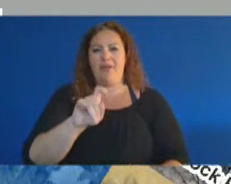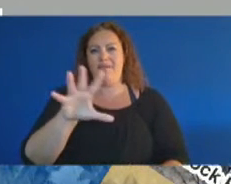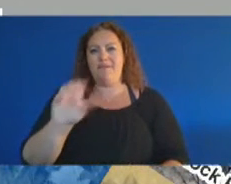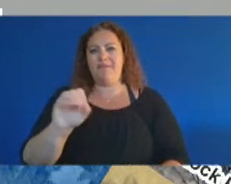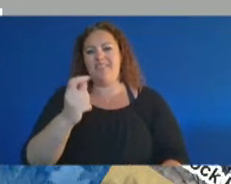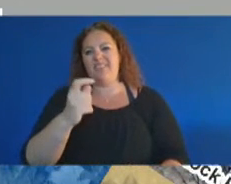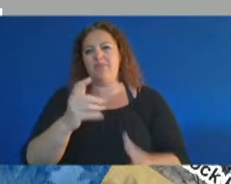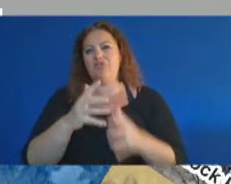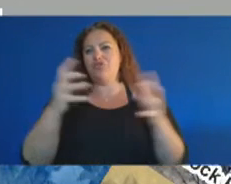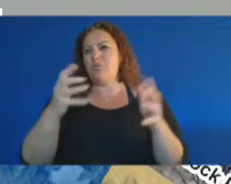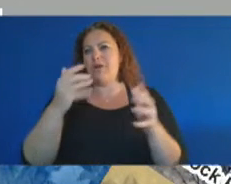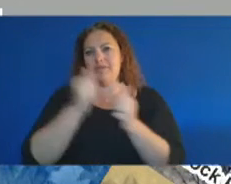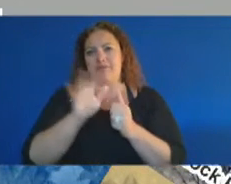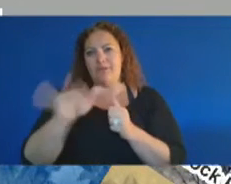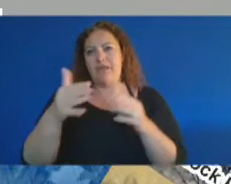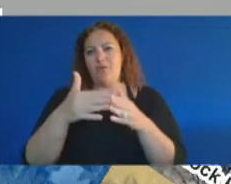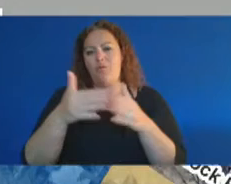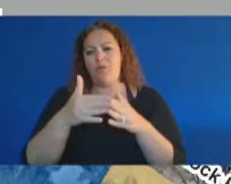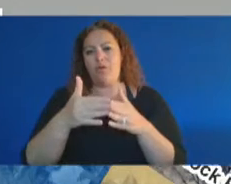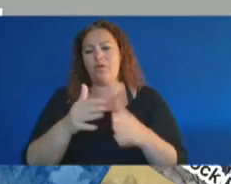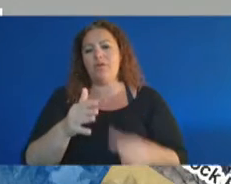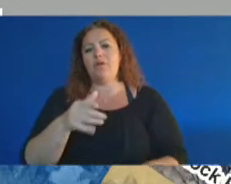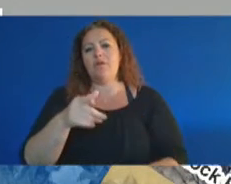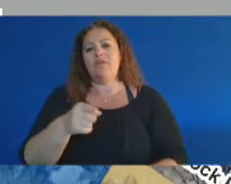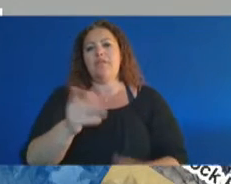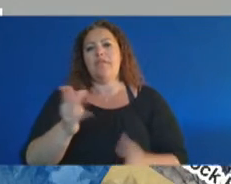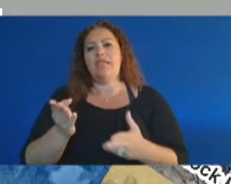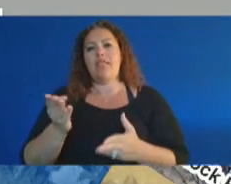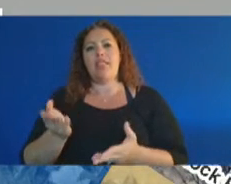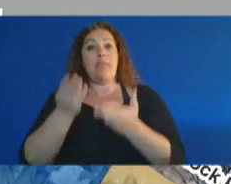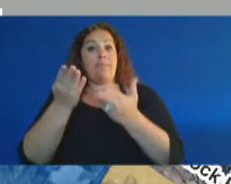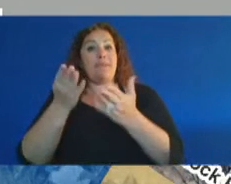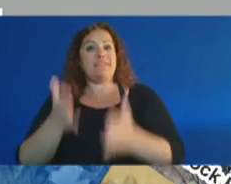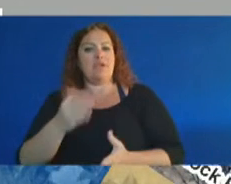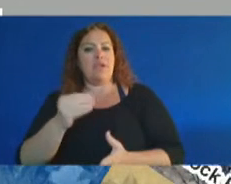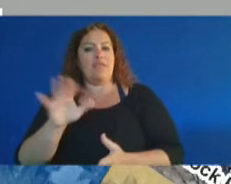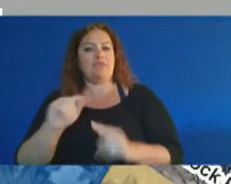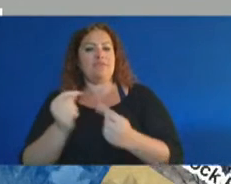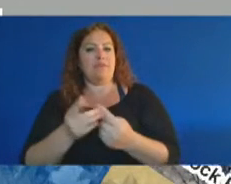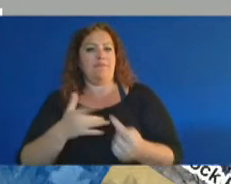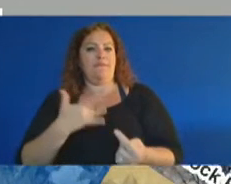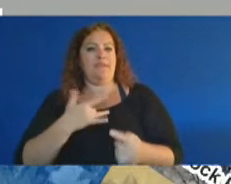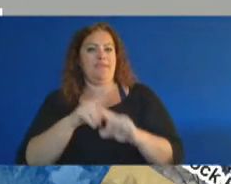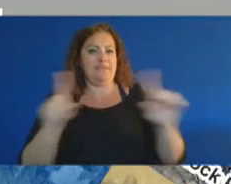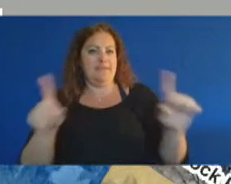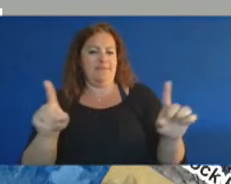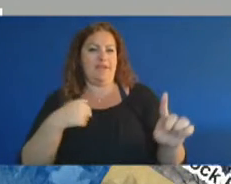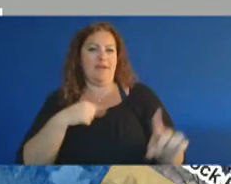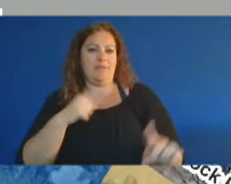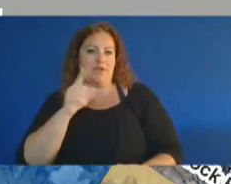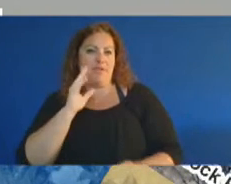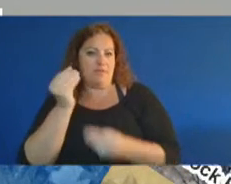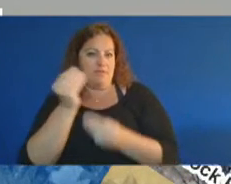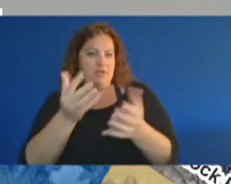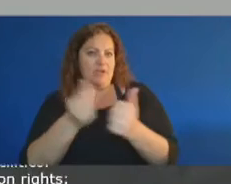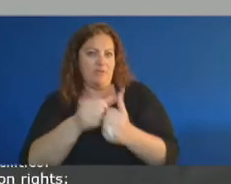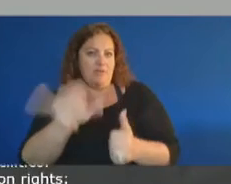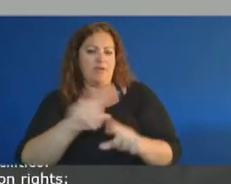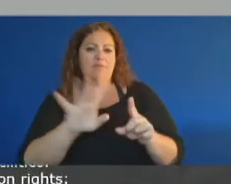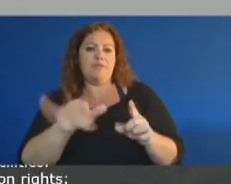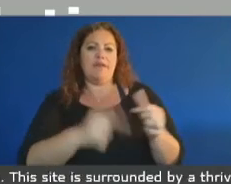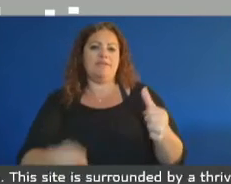corner uh I know the petitioner and their team feel a little bit differently so I'm sure they'll share some of that with you but that's primarily one of our main